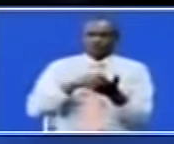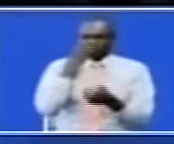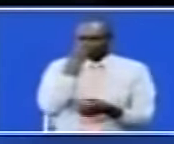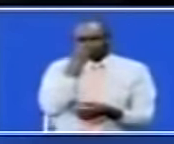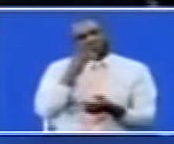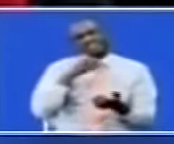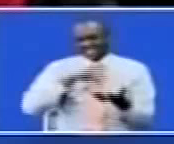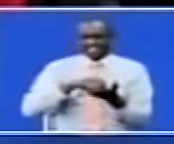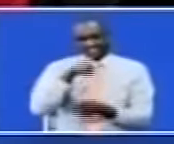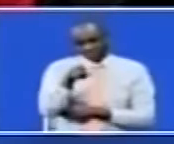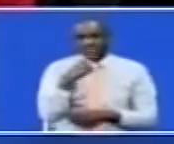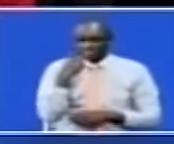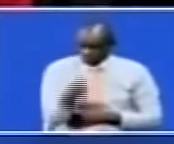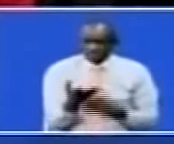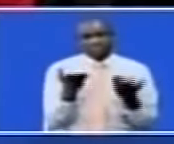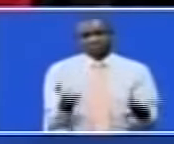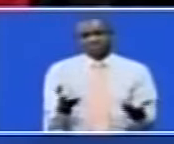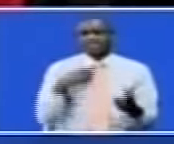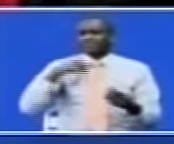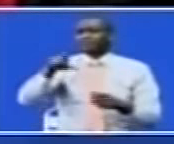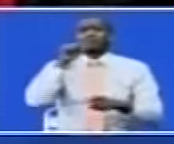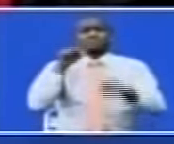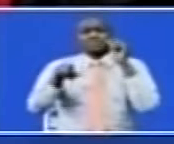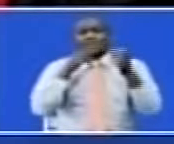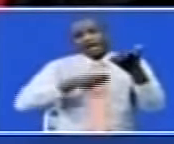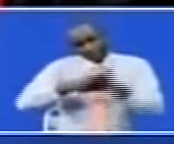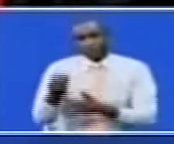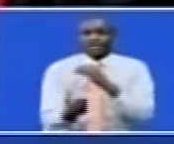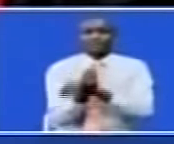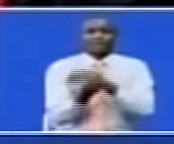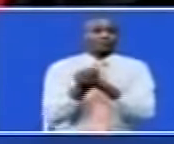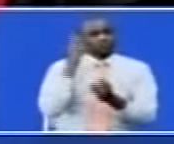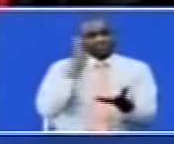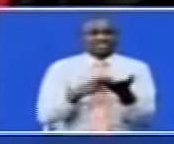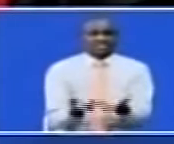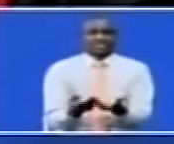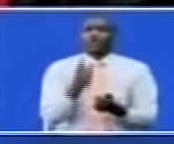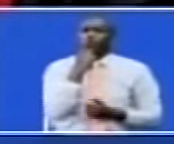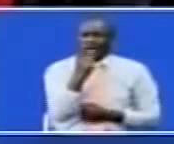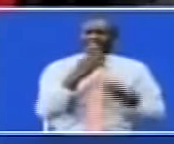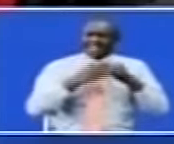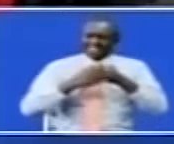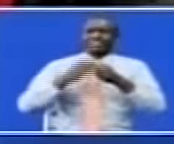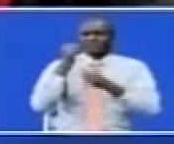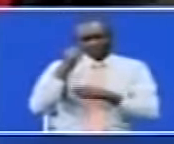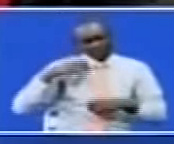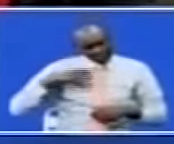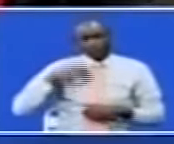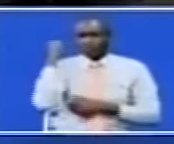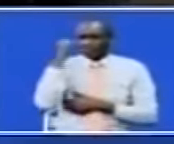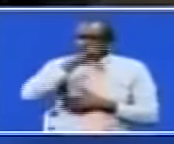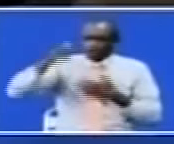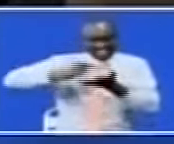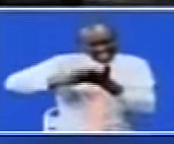in the investigations and picking of witnesses. Kosing, whose petition was signed by 190 MPs from across the political